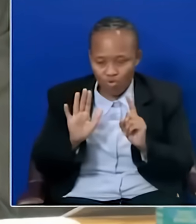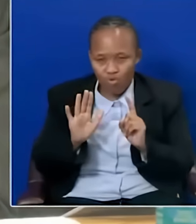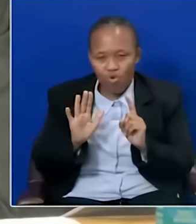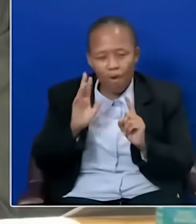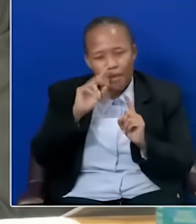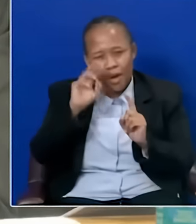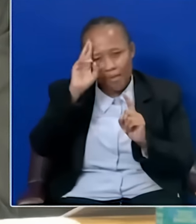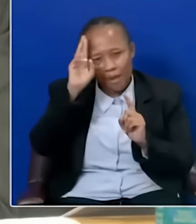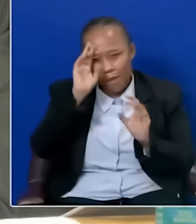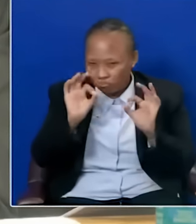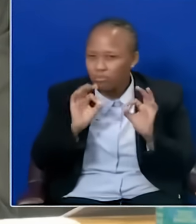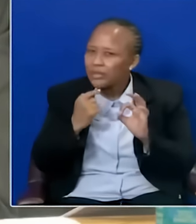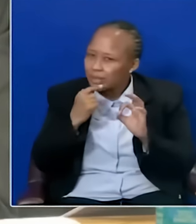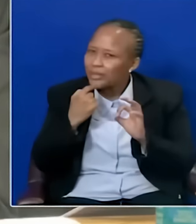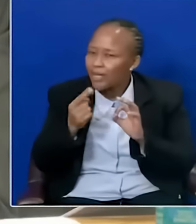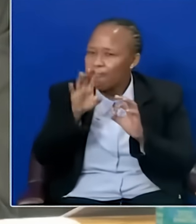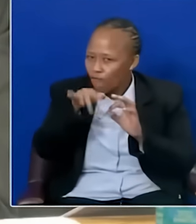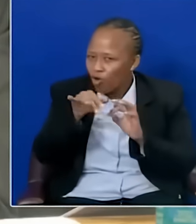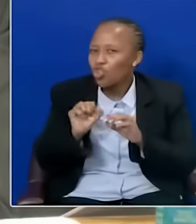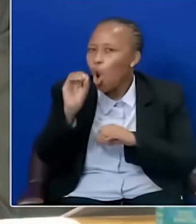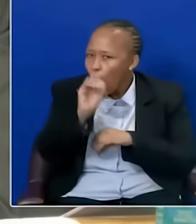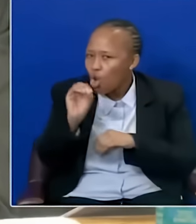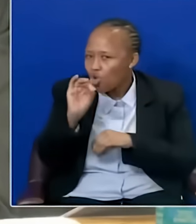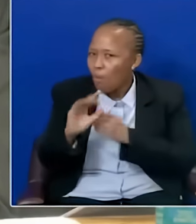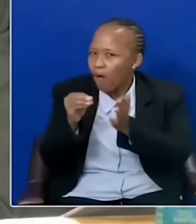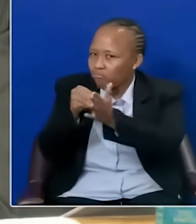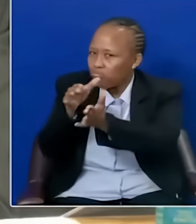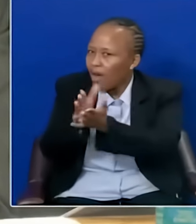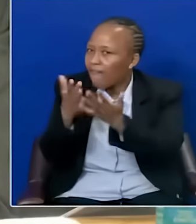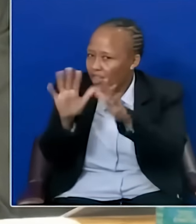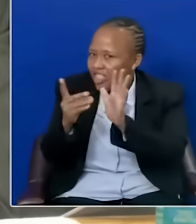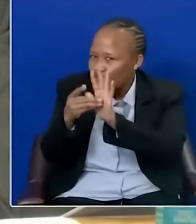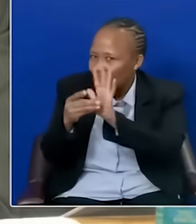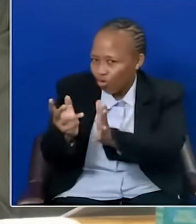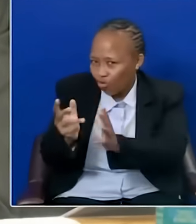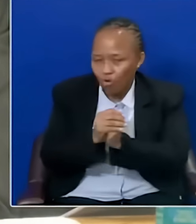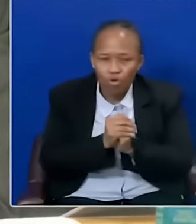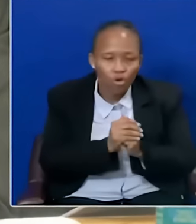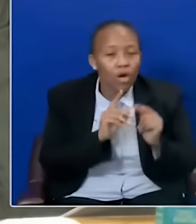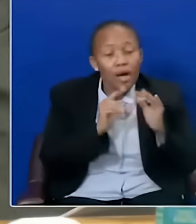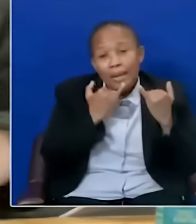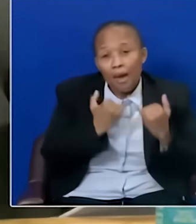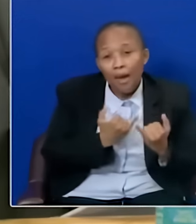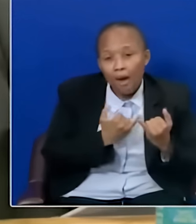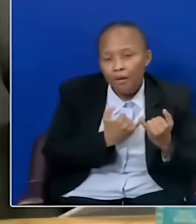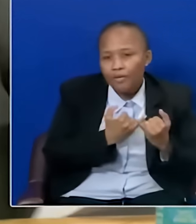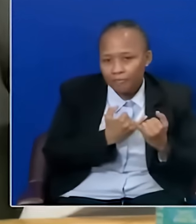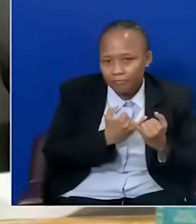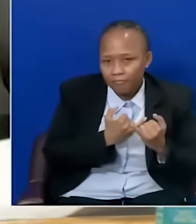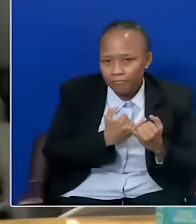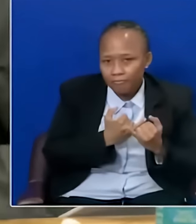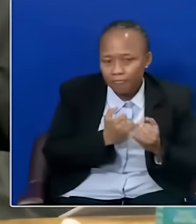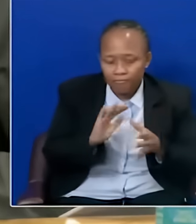October. So he'd actually entered the file into